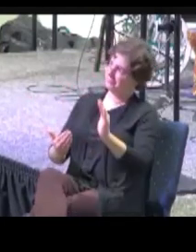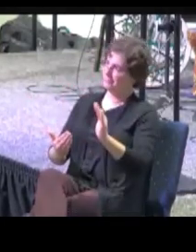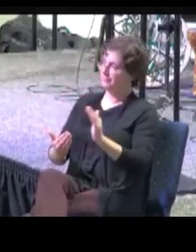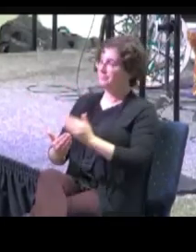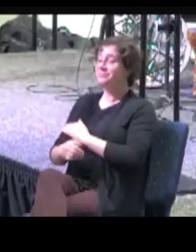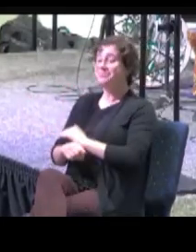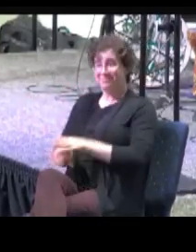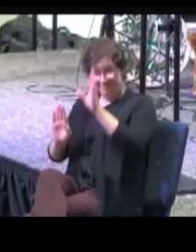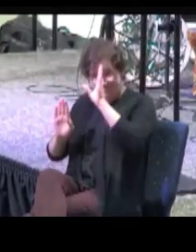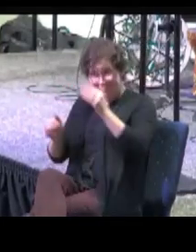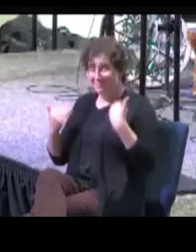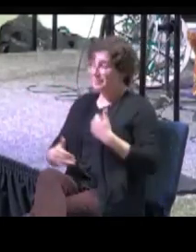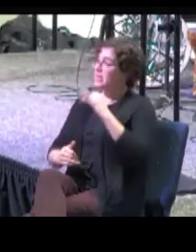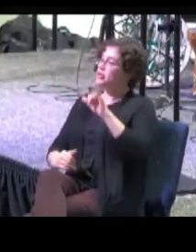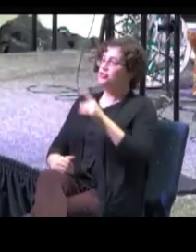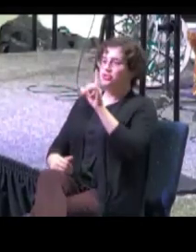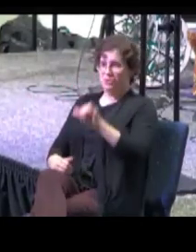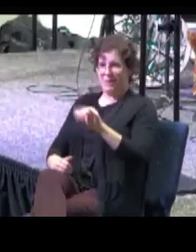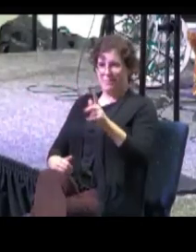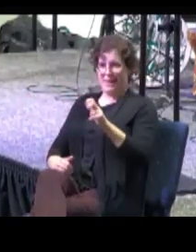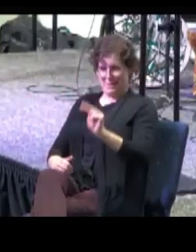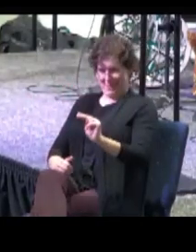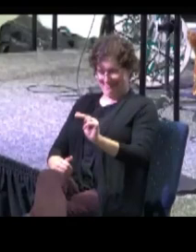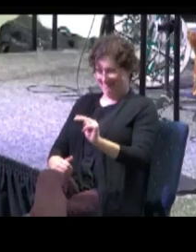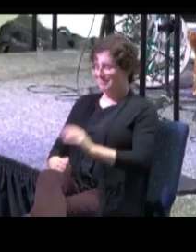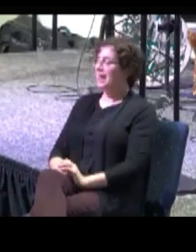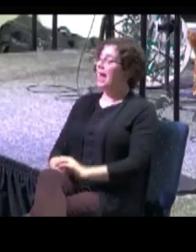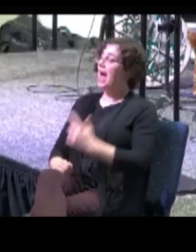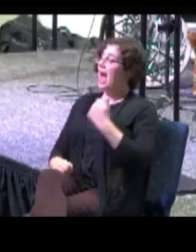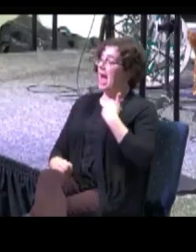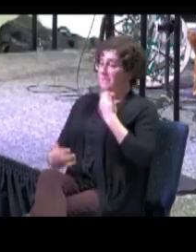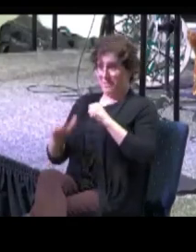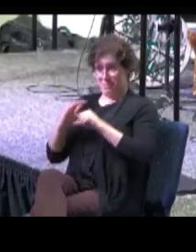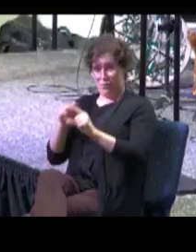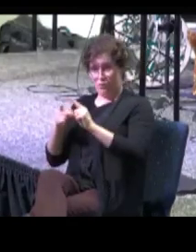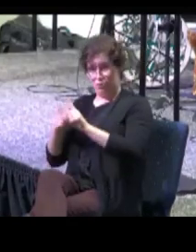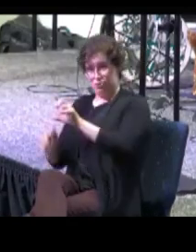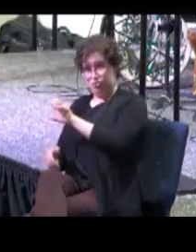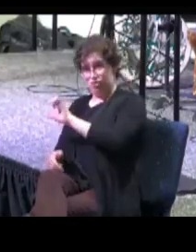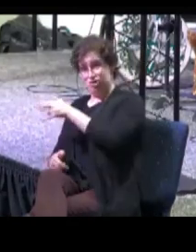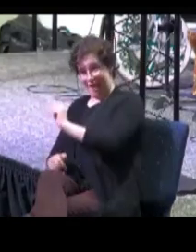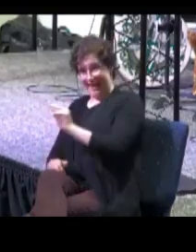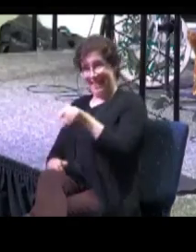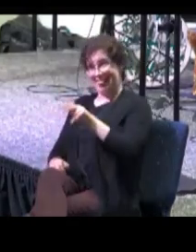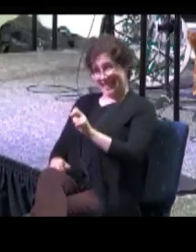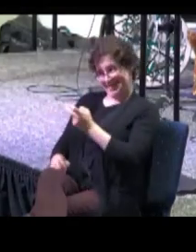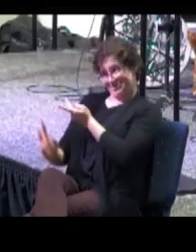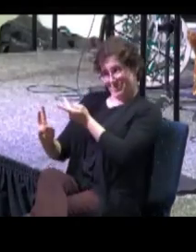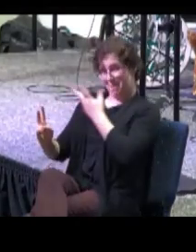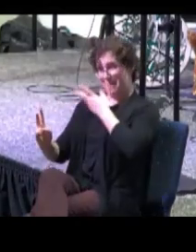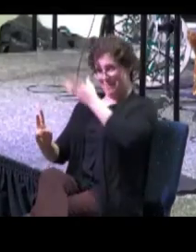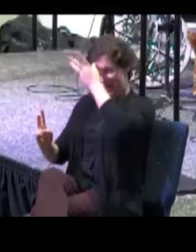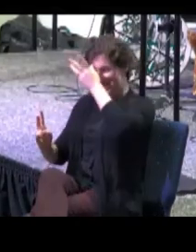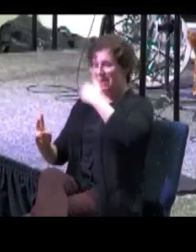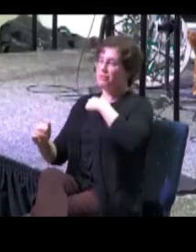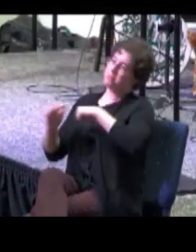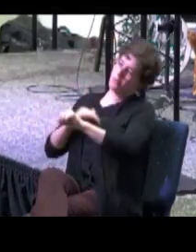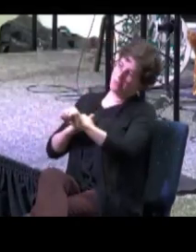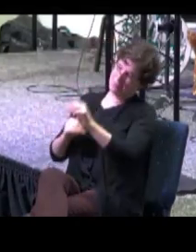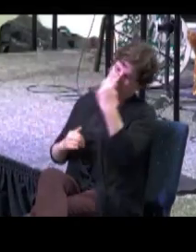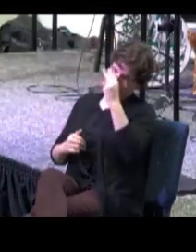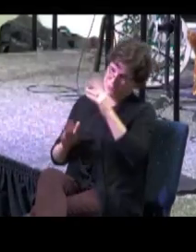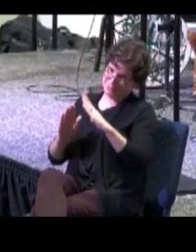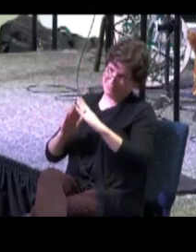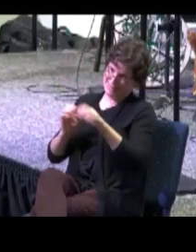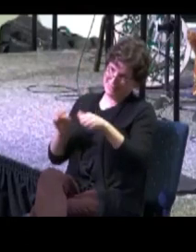My name is Judy Beekman Van Rooy. I was born to John and Elaine Beekman in Mexico City in